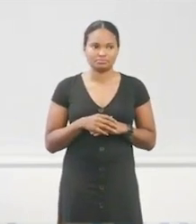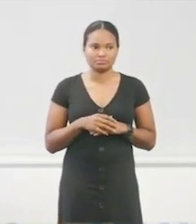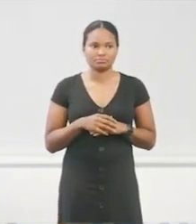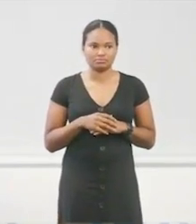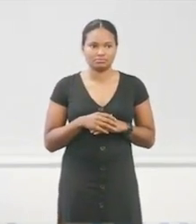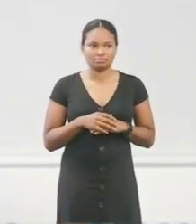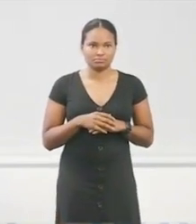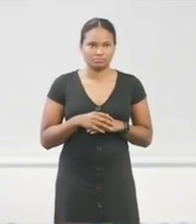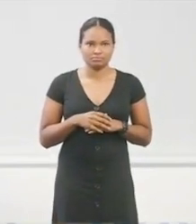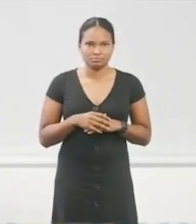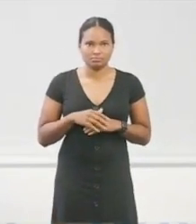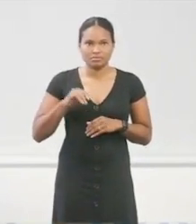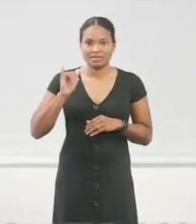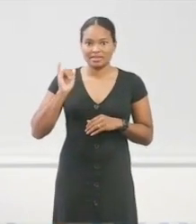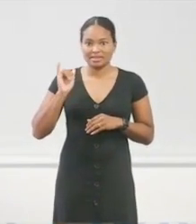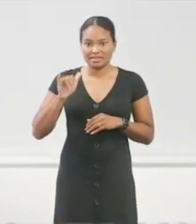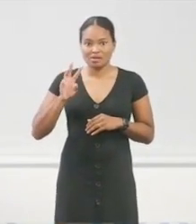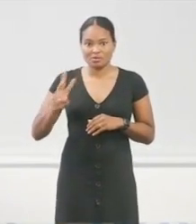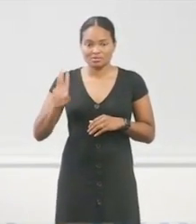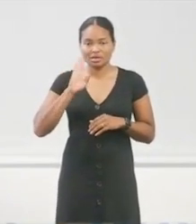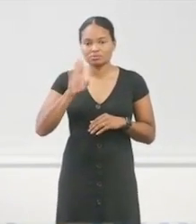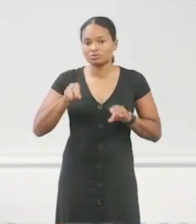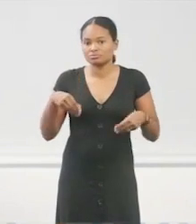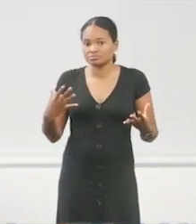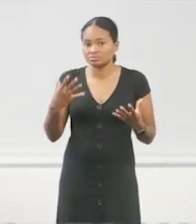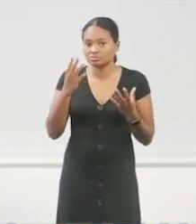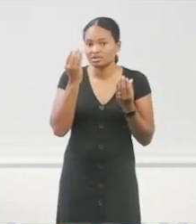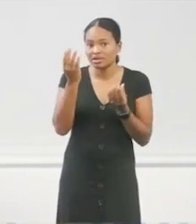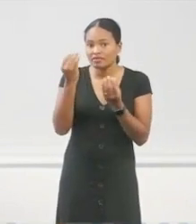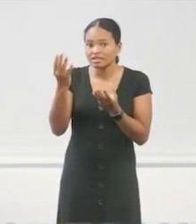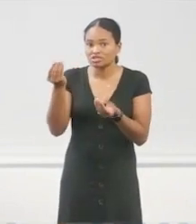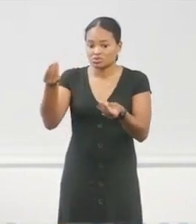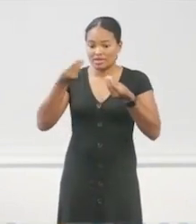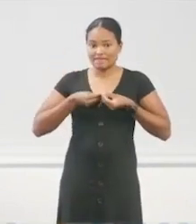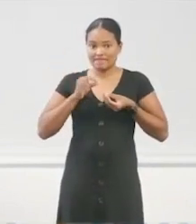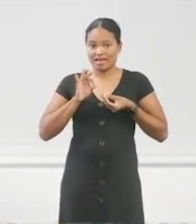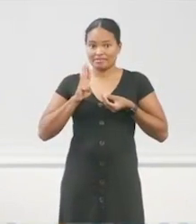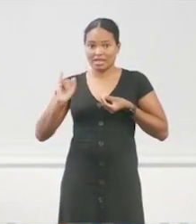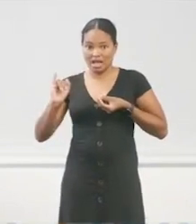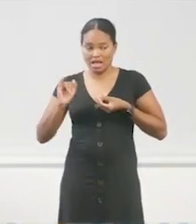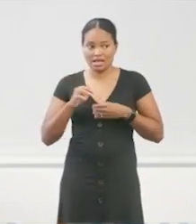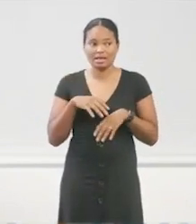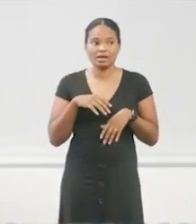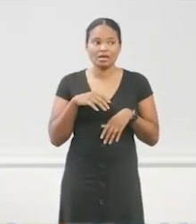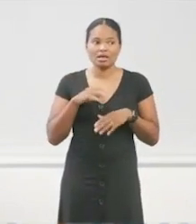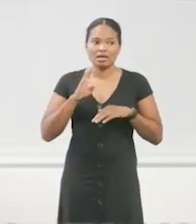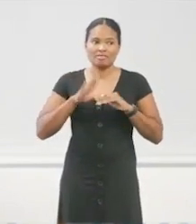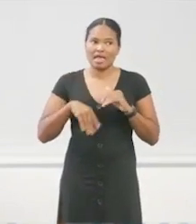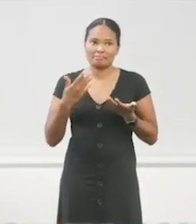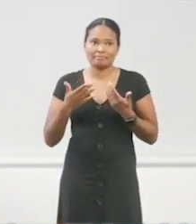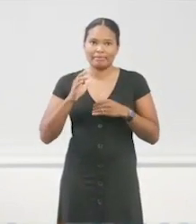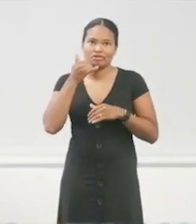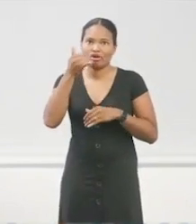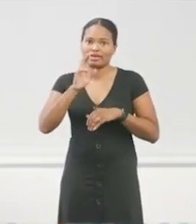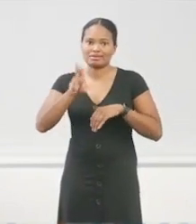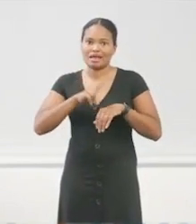you the space to put in the information that you need to pass to us and get more details, and maybe say calling the national hotline, which you could